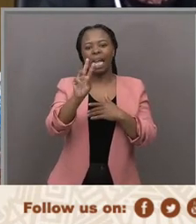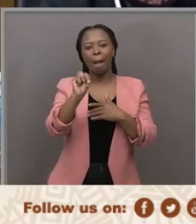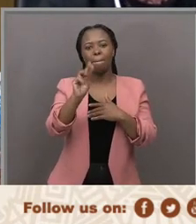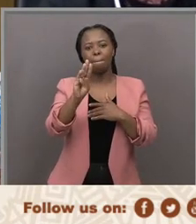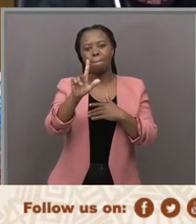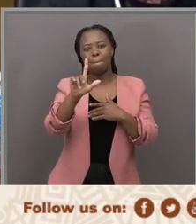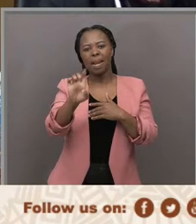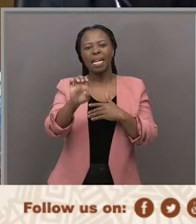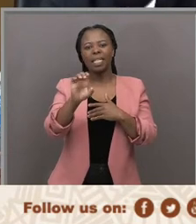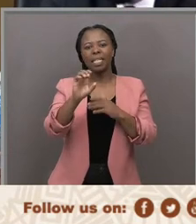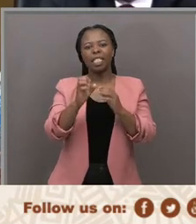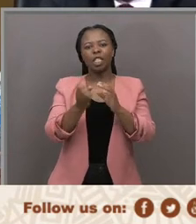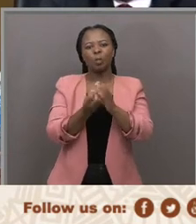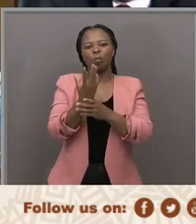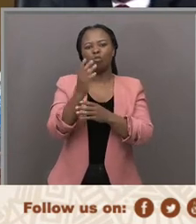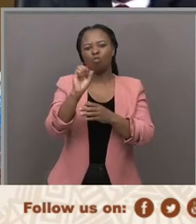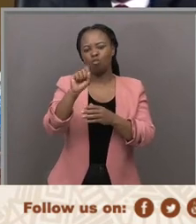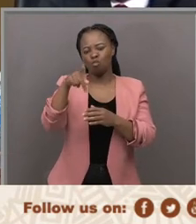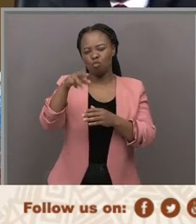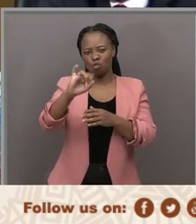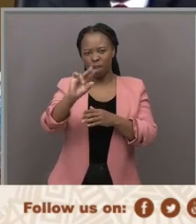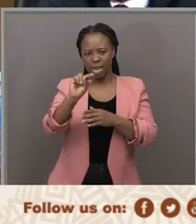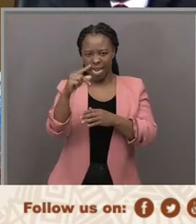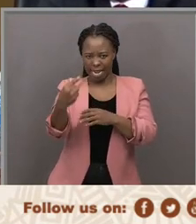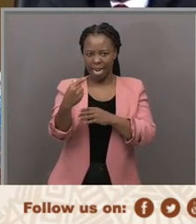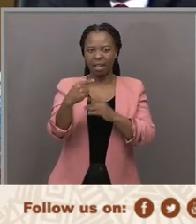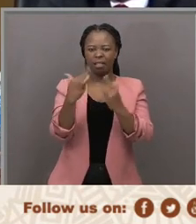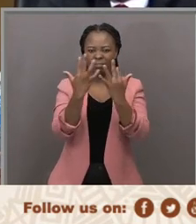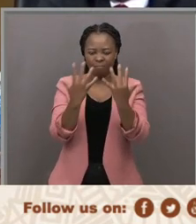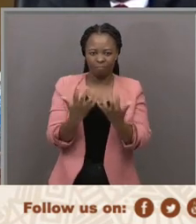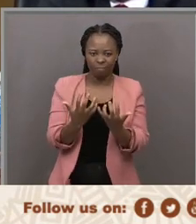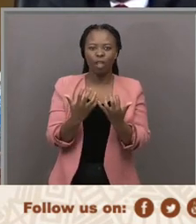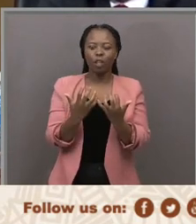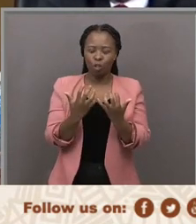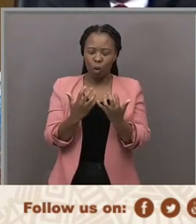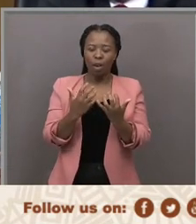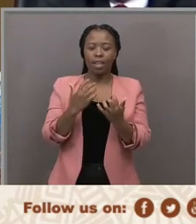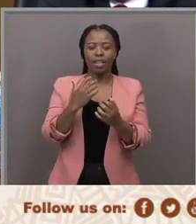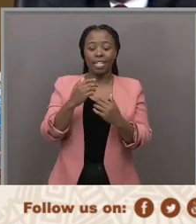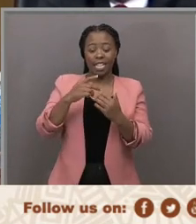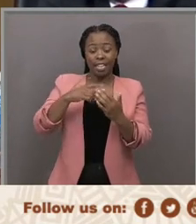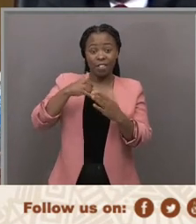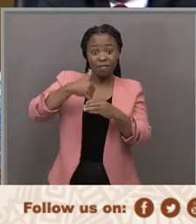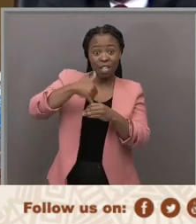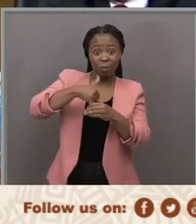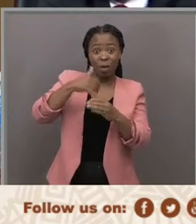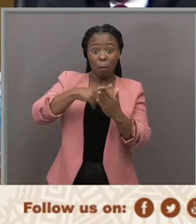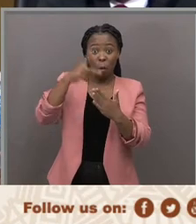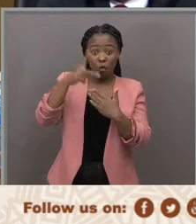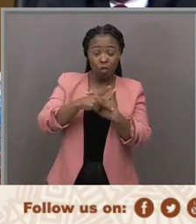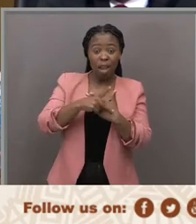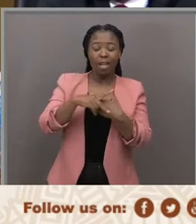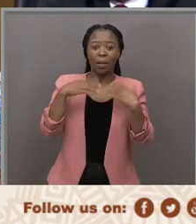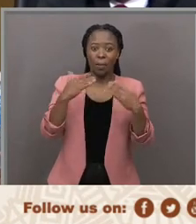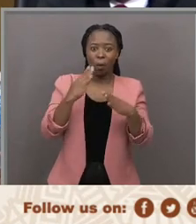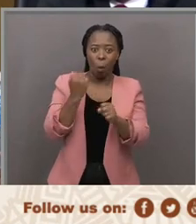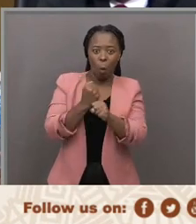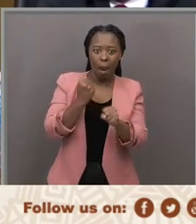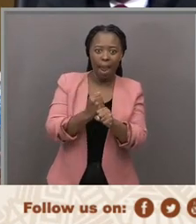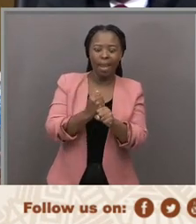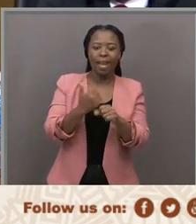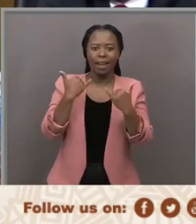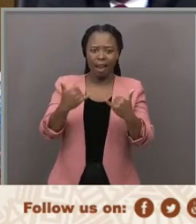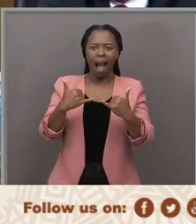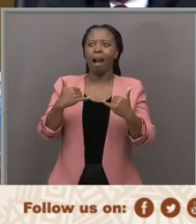Hub. So by getting one thing to work, one investment project, mega project to work, we have helped to give momentum